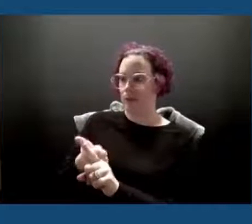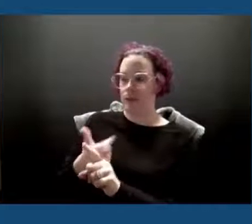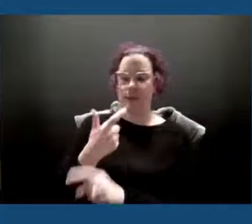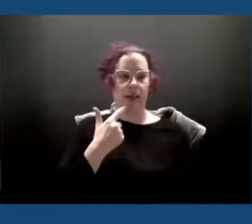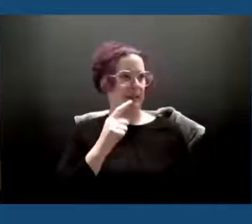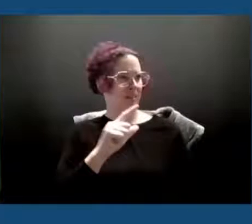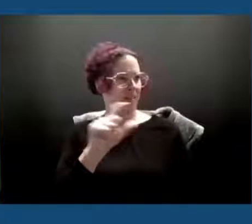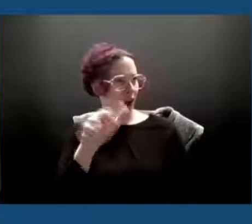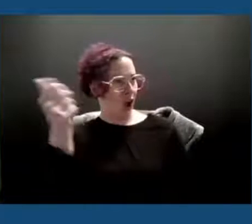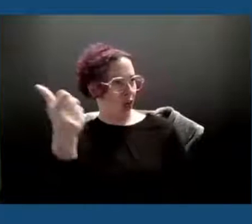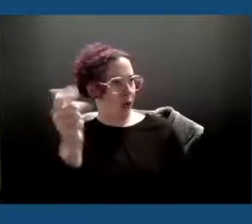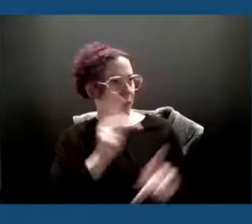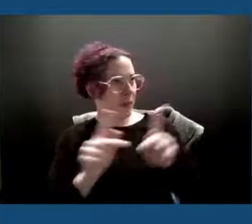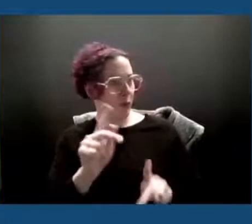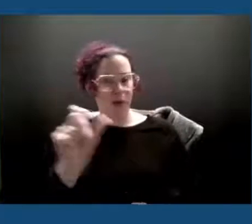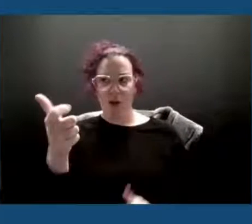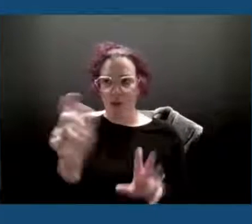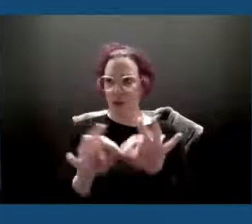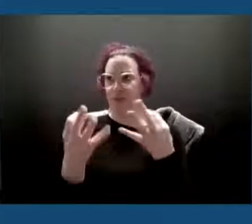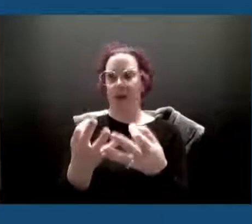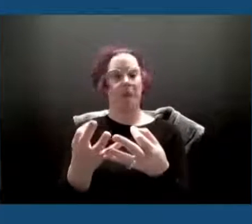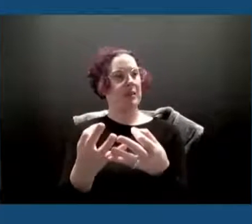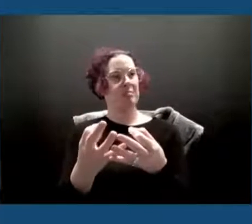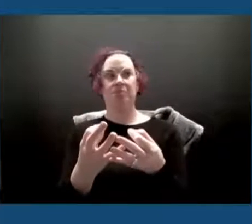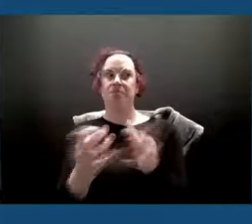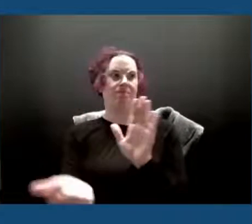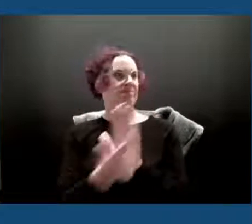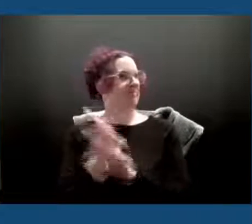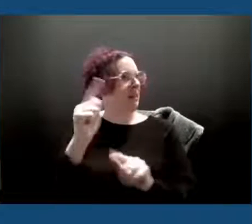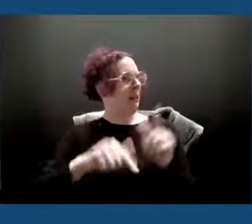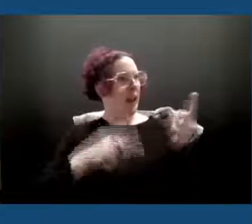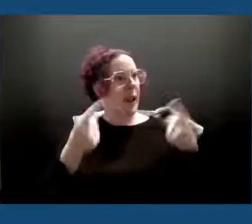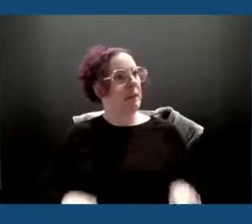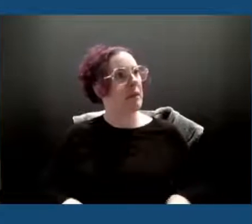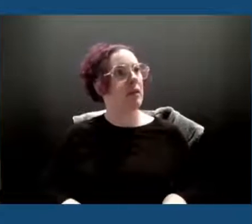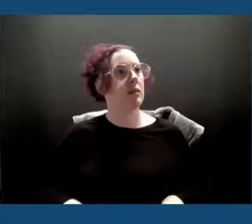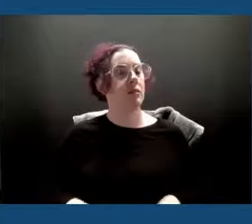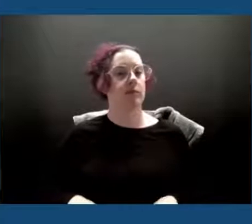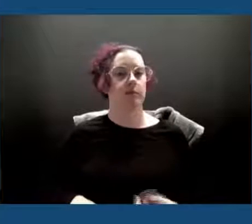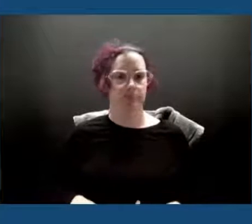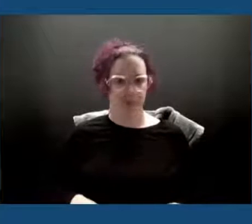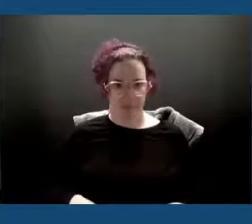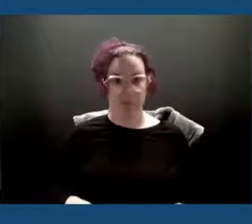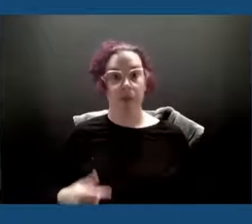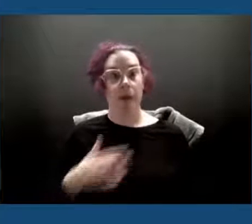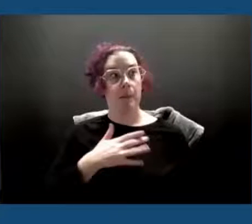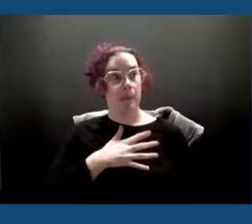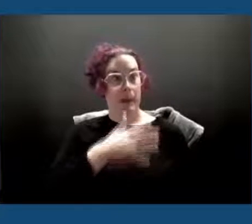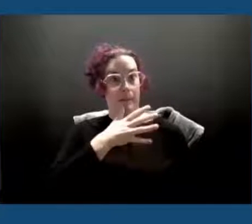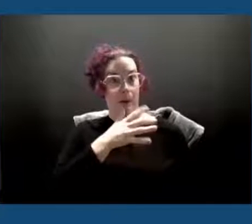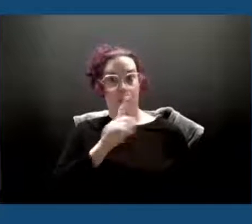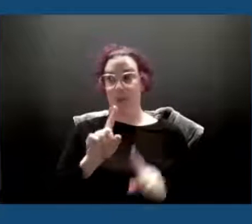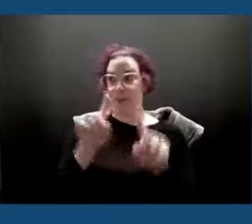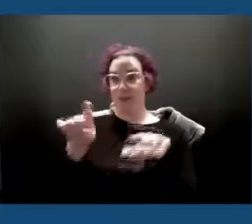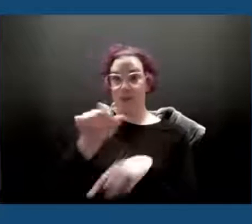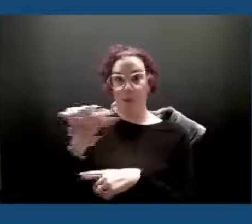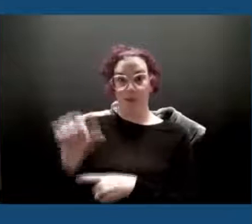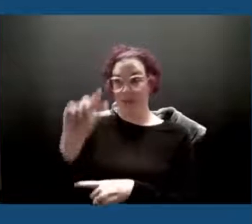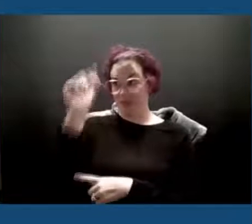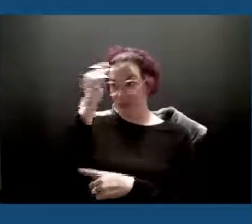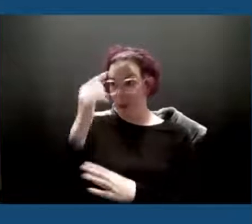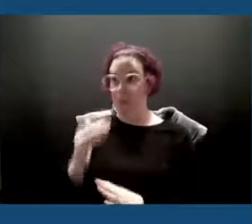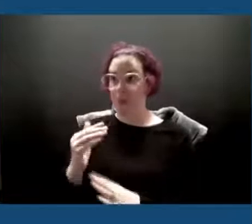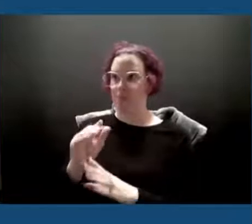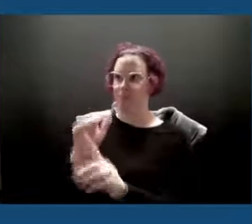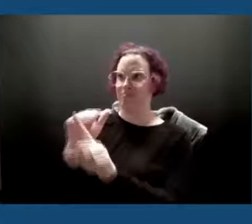other families. And you don't. My mom went to Albany herself, got laws